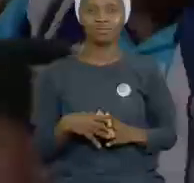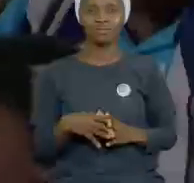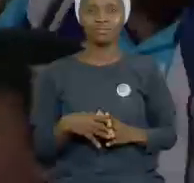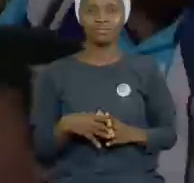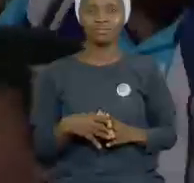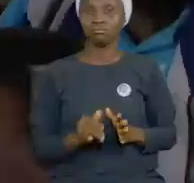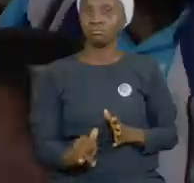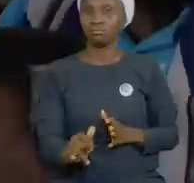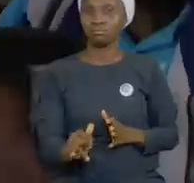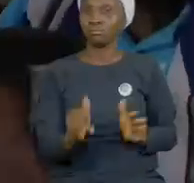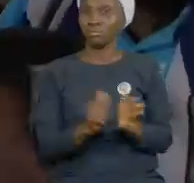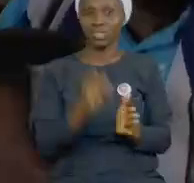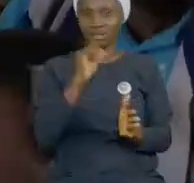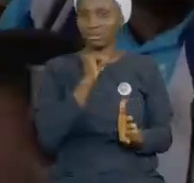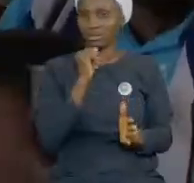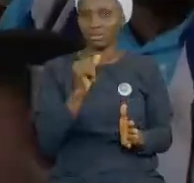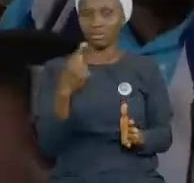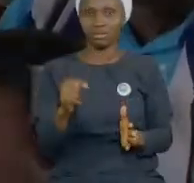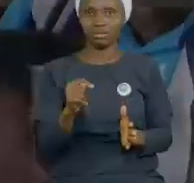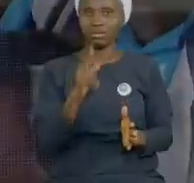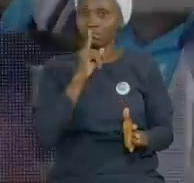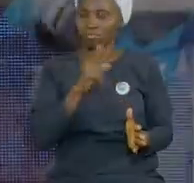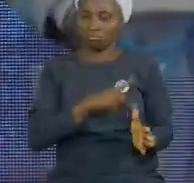Yet that is not really the kingdom.